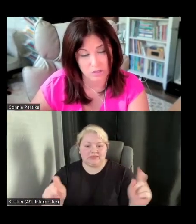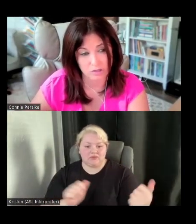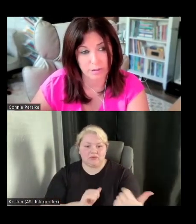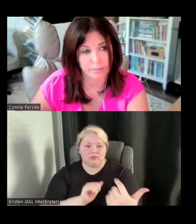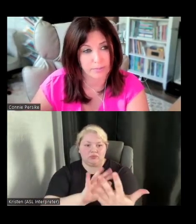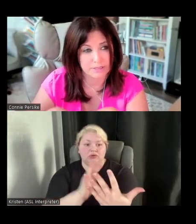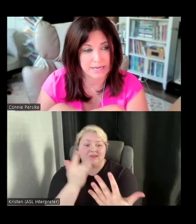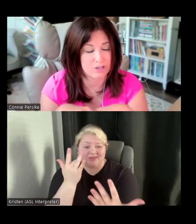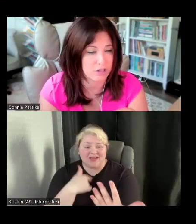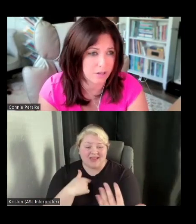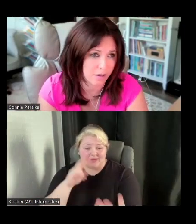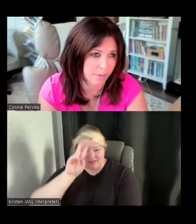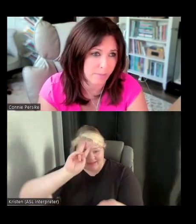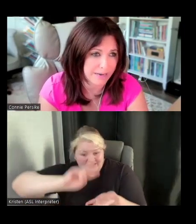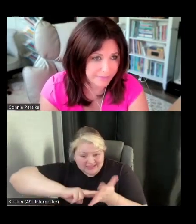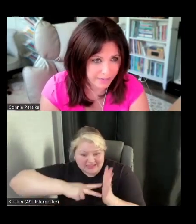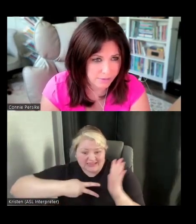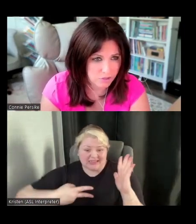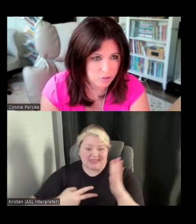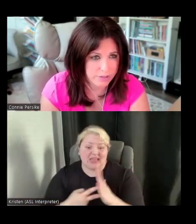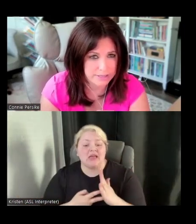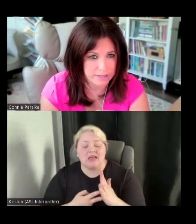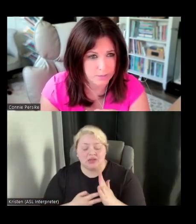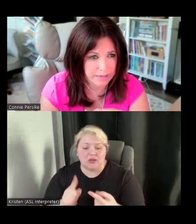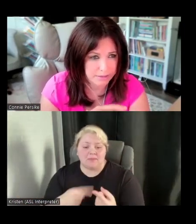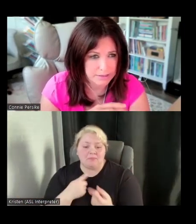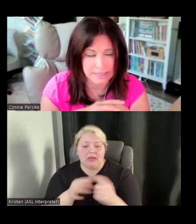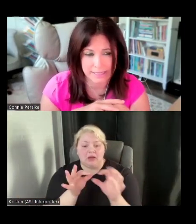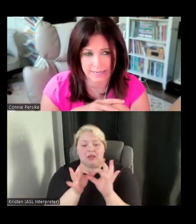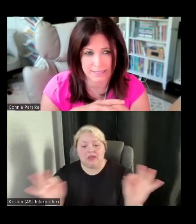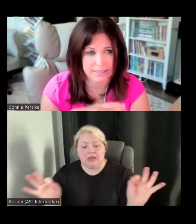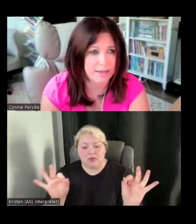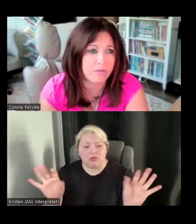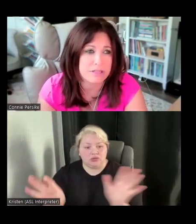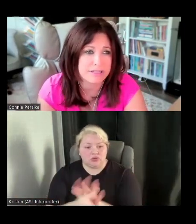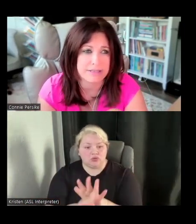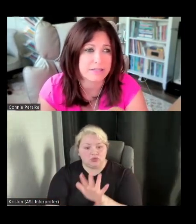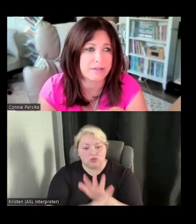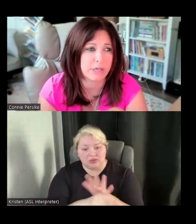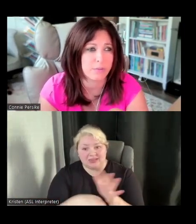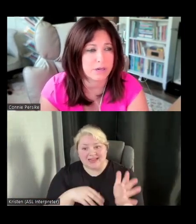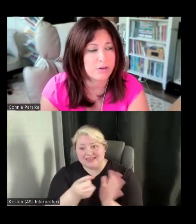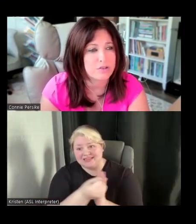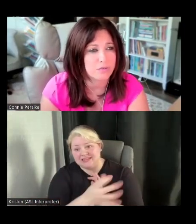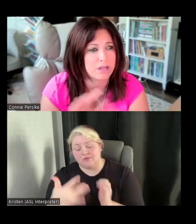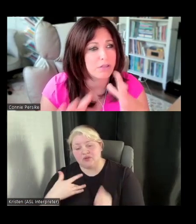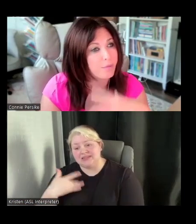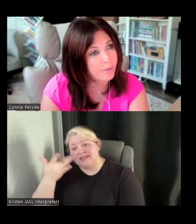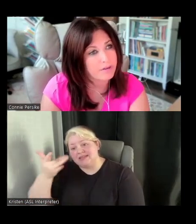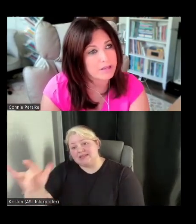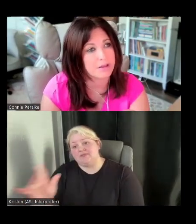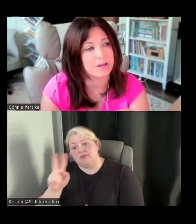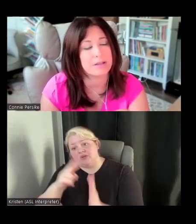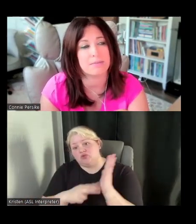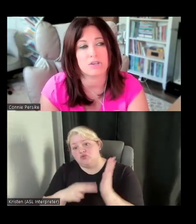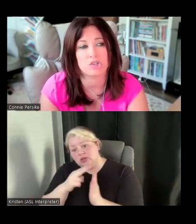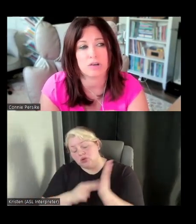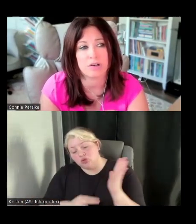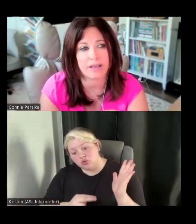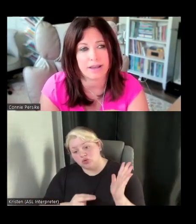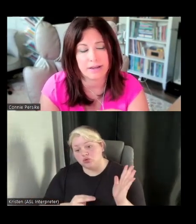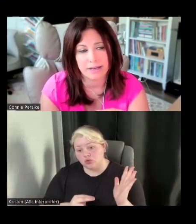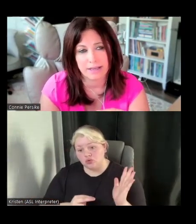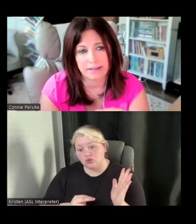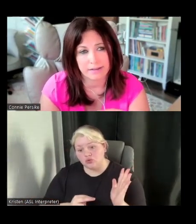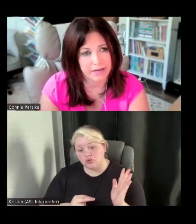so intentional about my language choice as well. I had several sensitivity readers read through everything to make